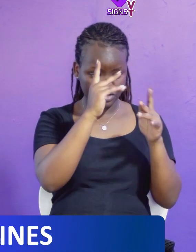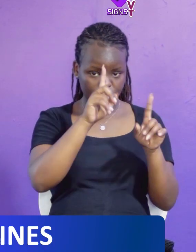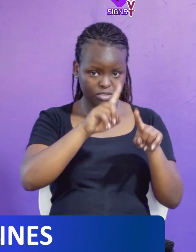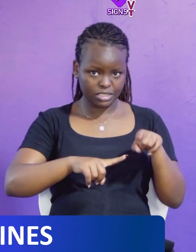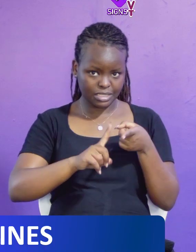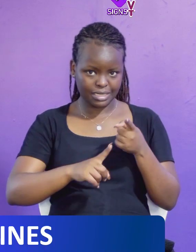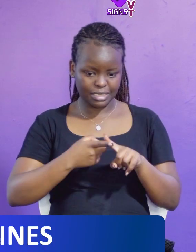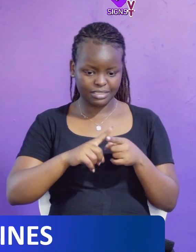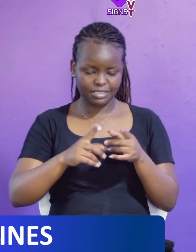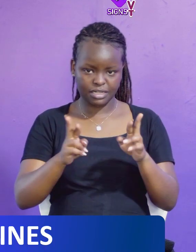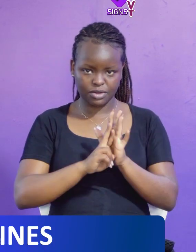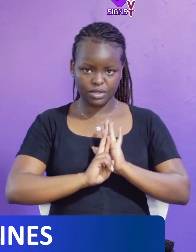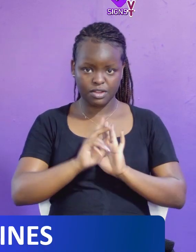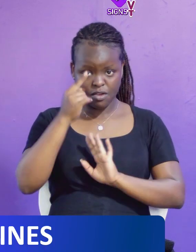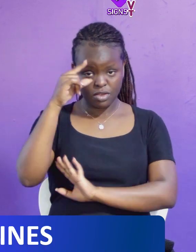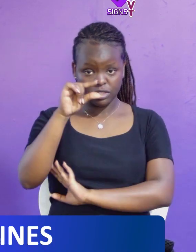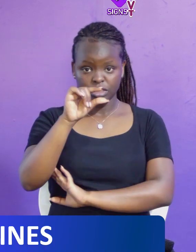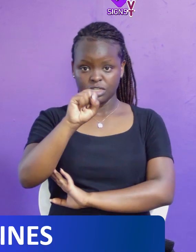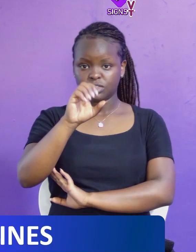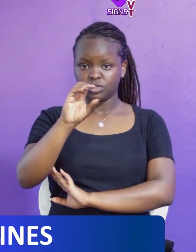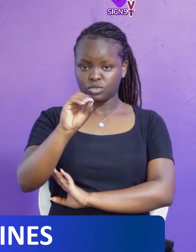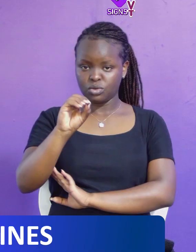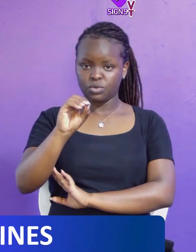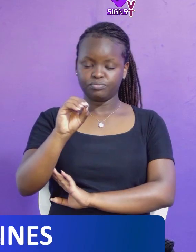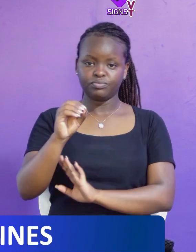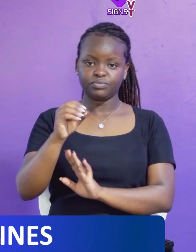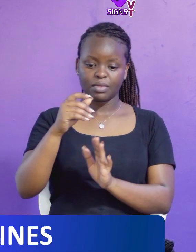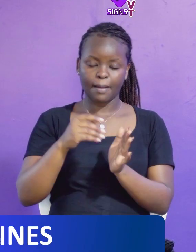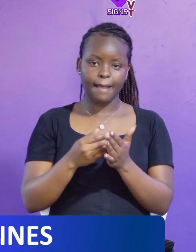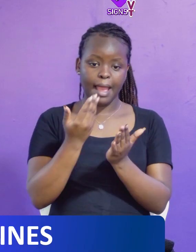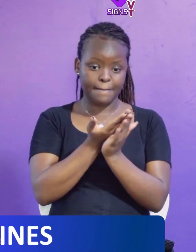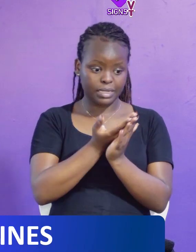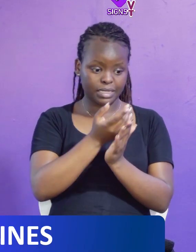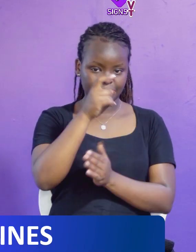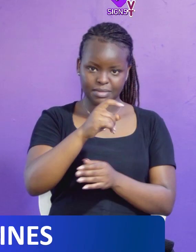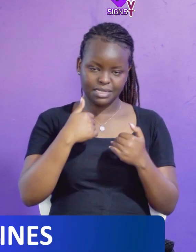required. For a GSO graduate cadet post, applicants must hold a